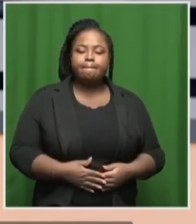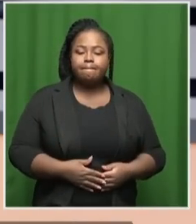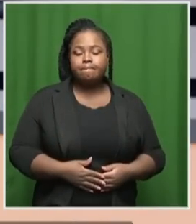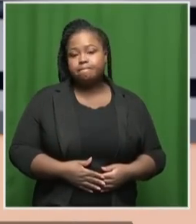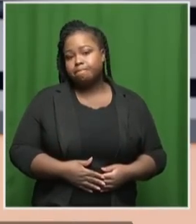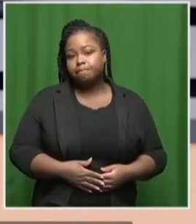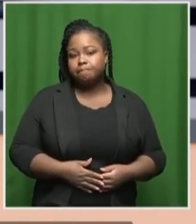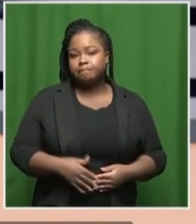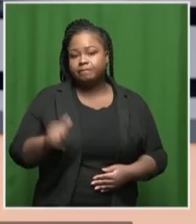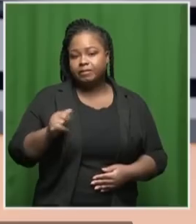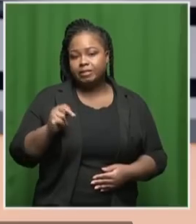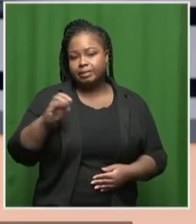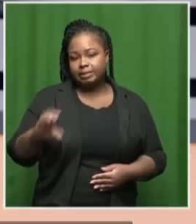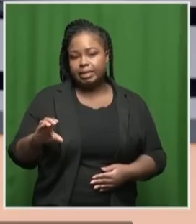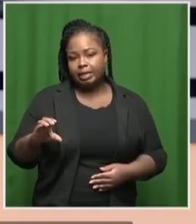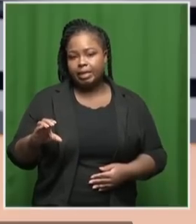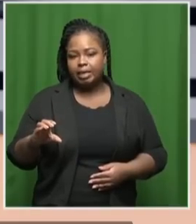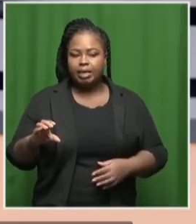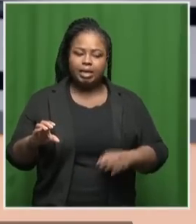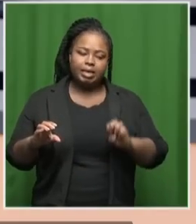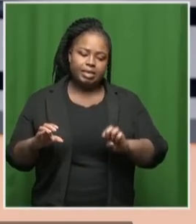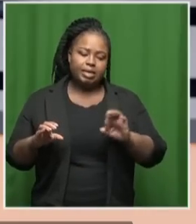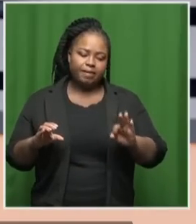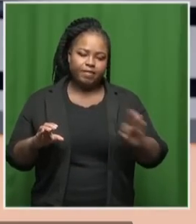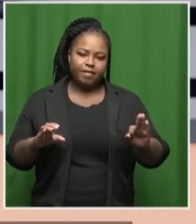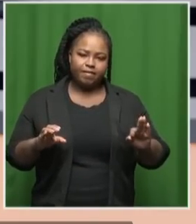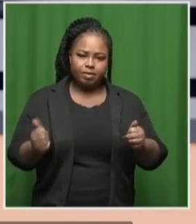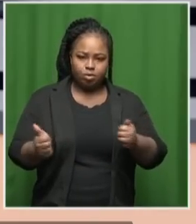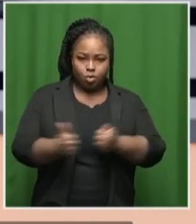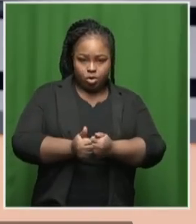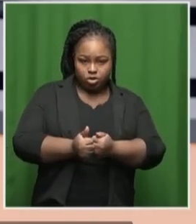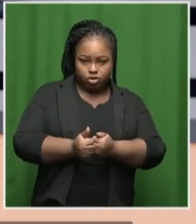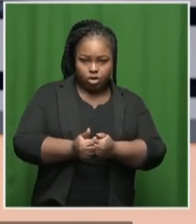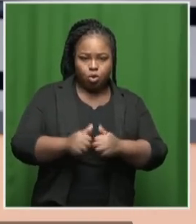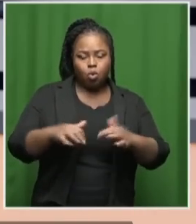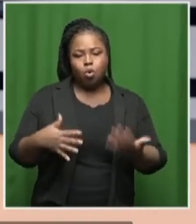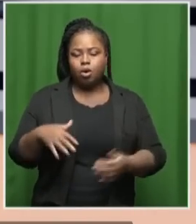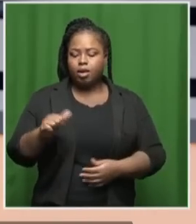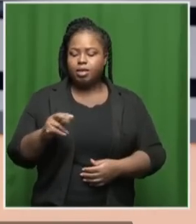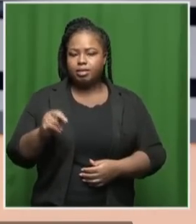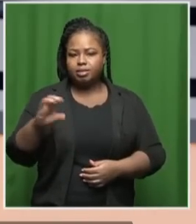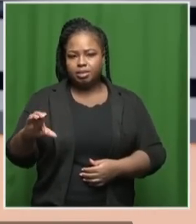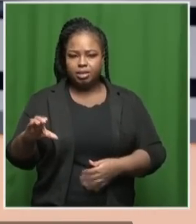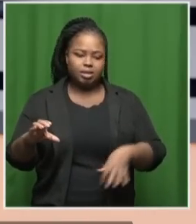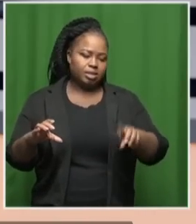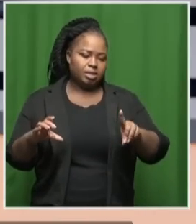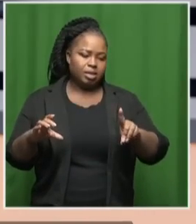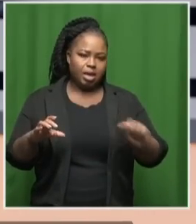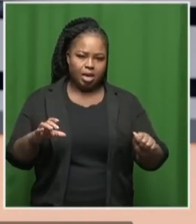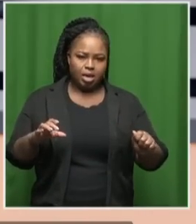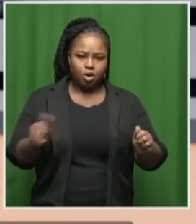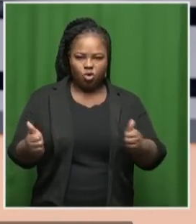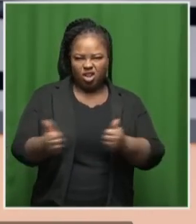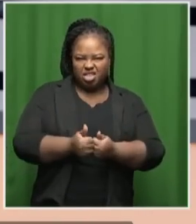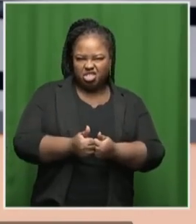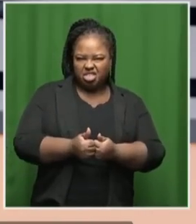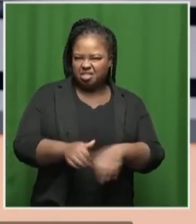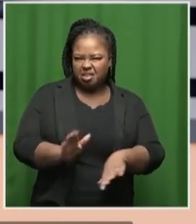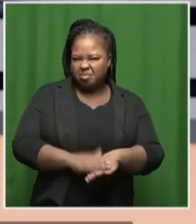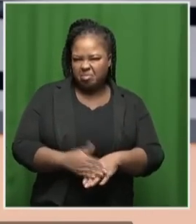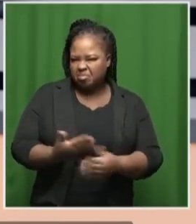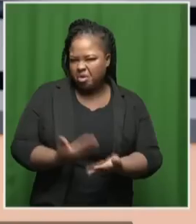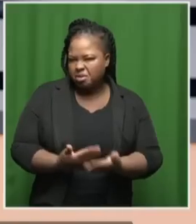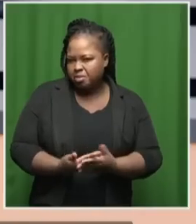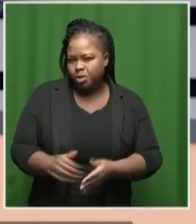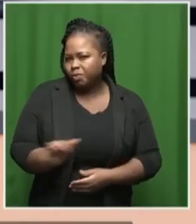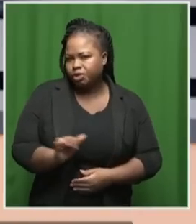either an ANC EFF coalition or an ANC DA coalition. Yeah. Which one is more likely, and what the parties would